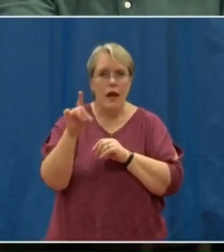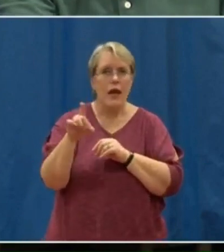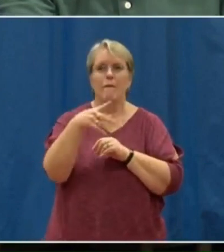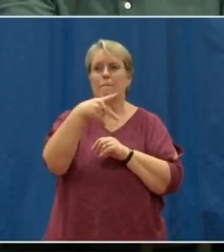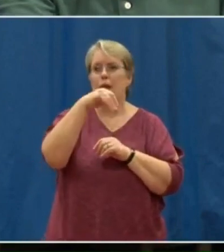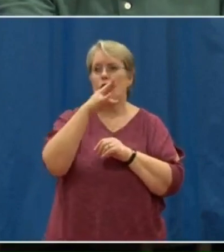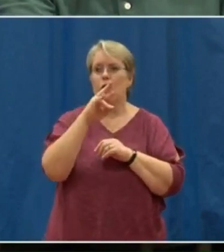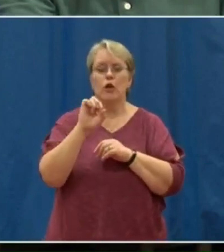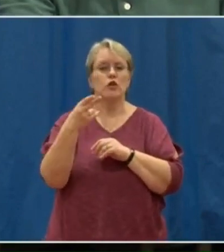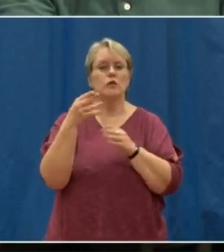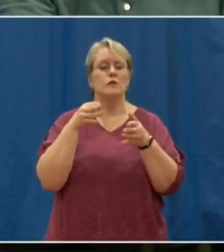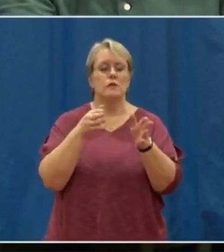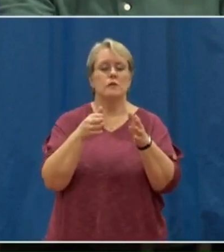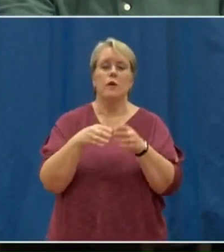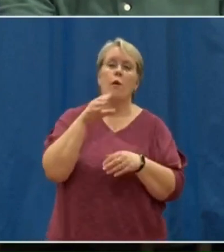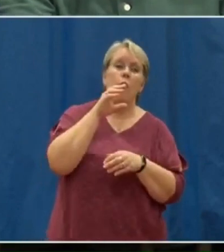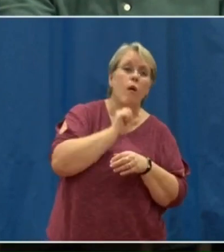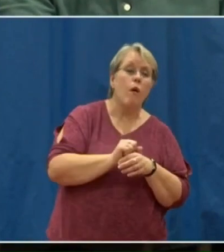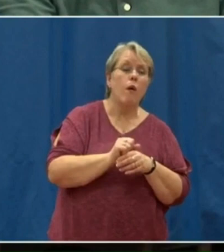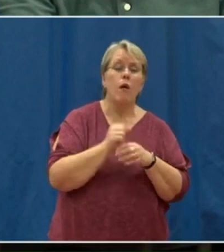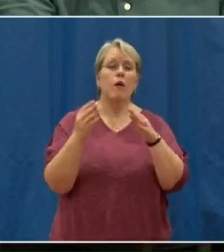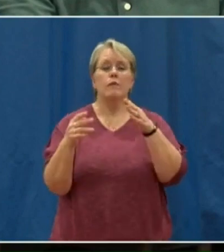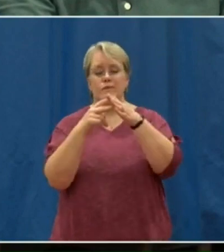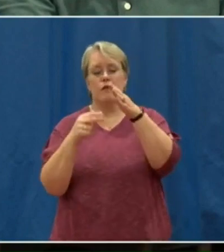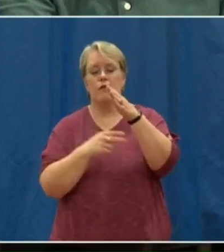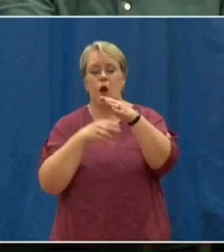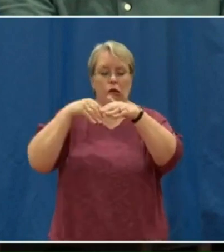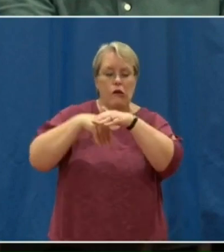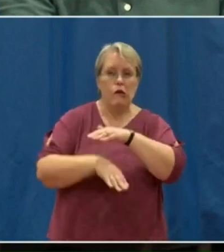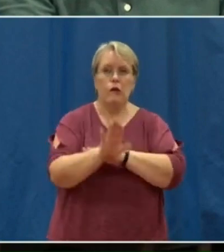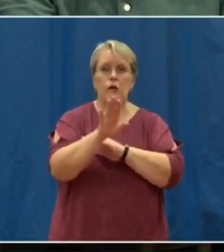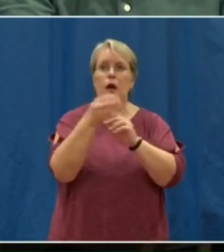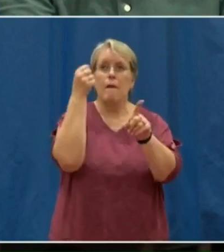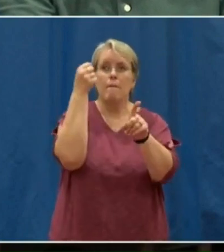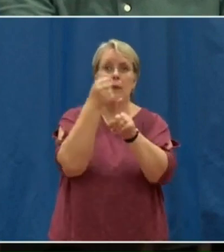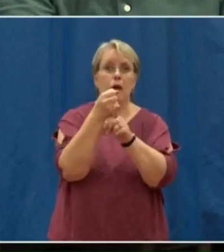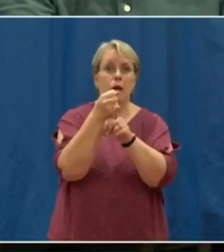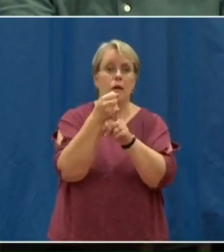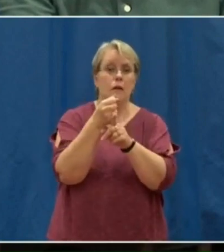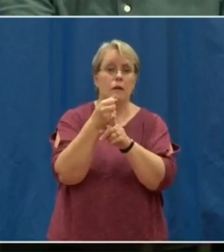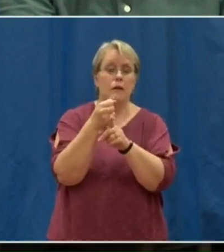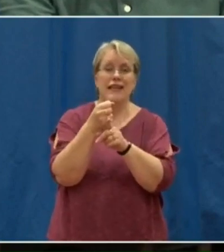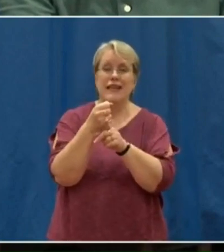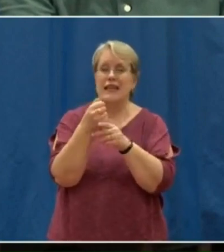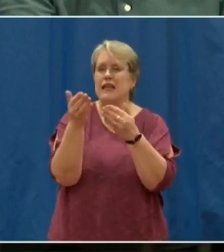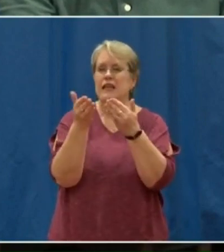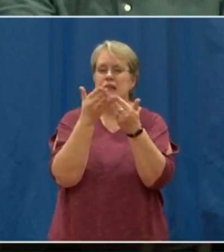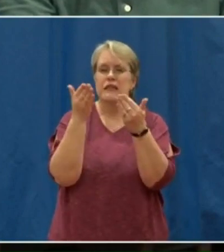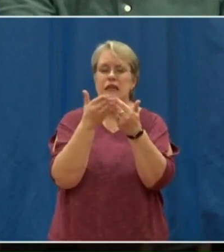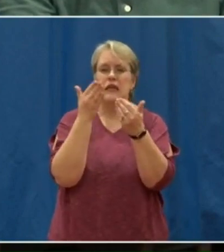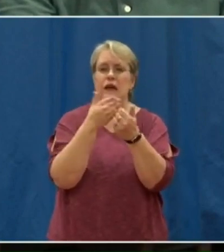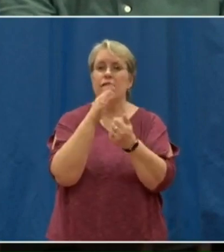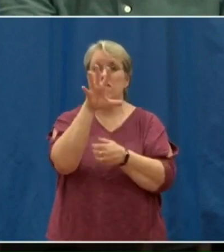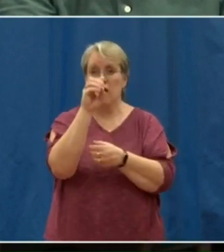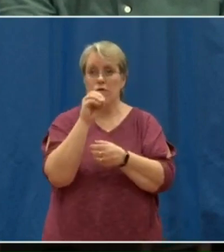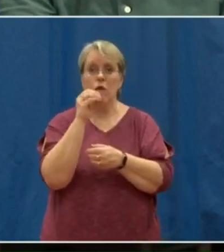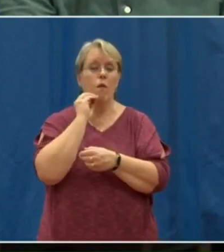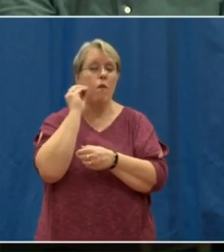Parish, whether it be an overpass or a tunnel, would have affected easily 50